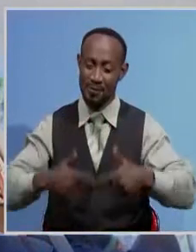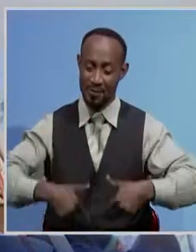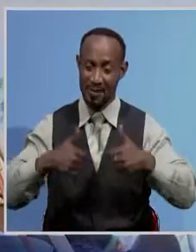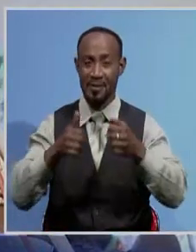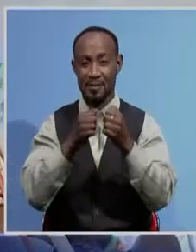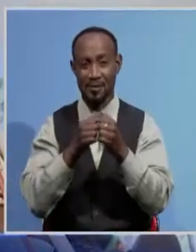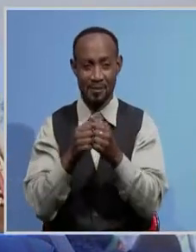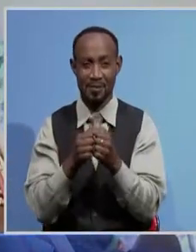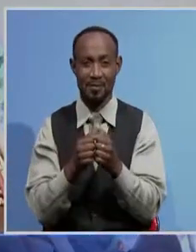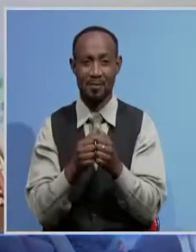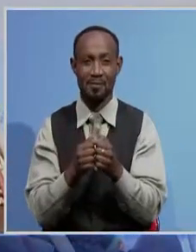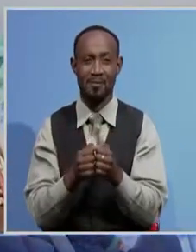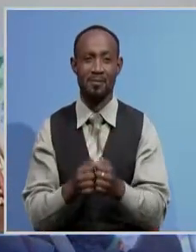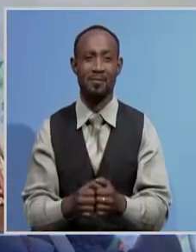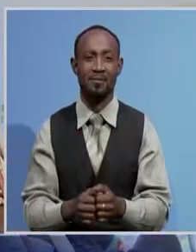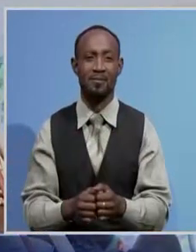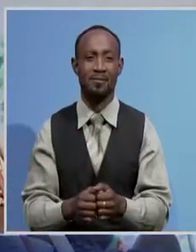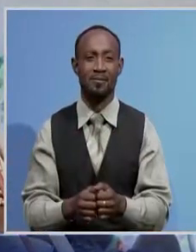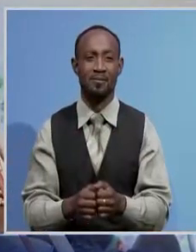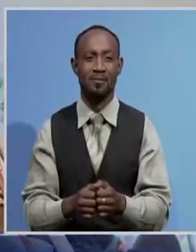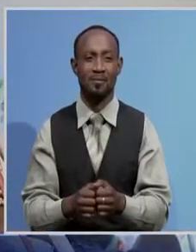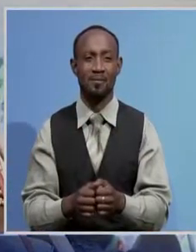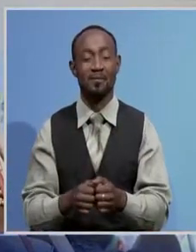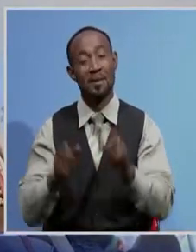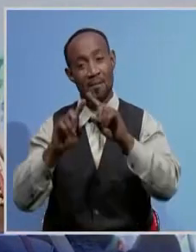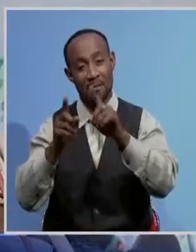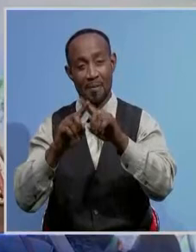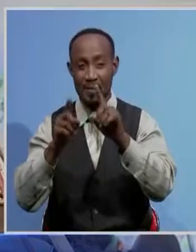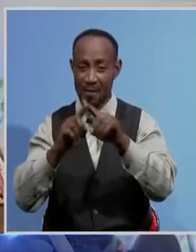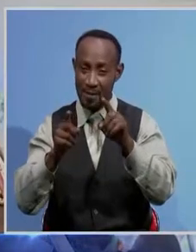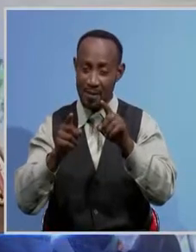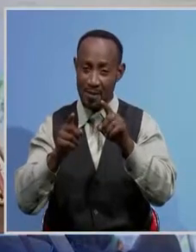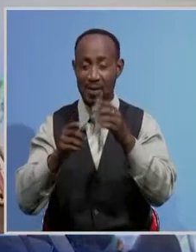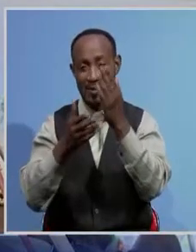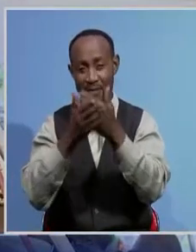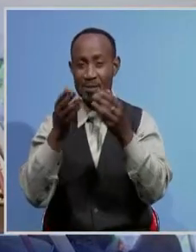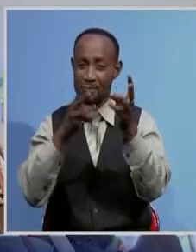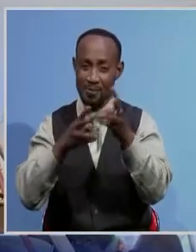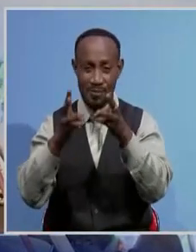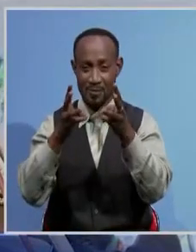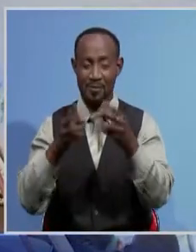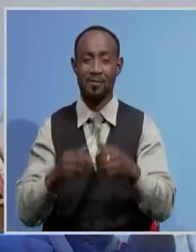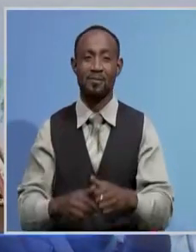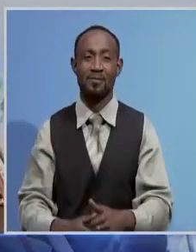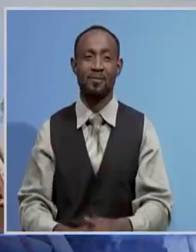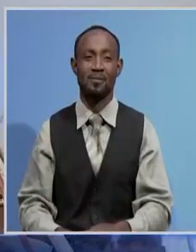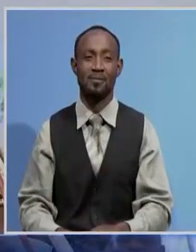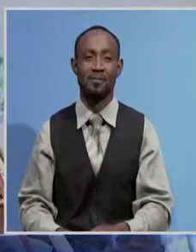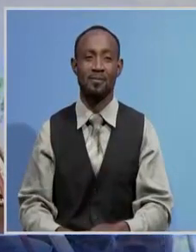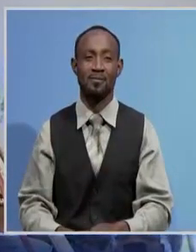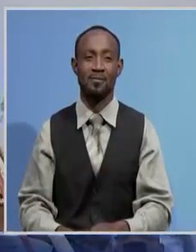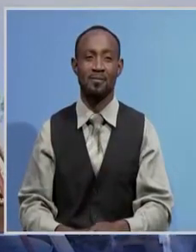people that we live with. We may differ in many ways, but we are still one family called